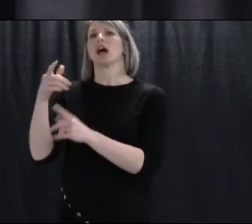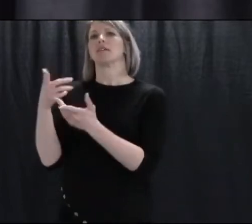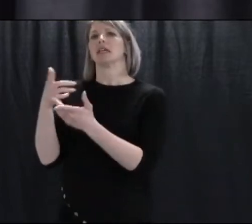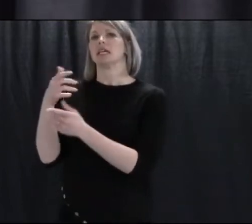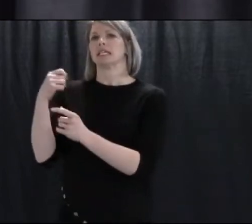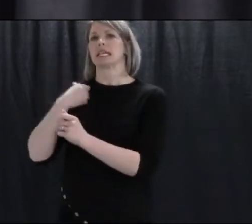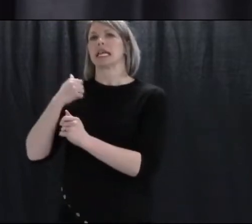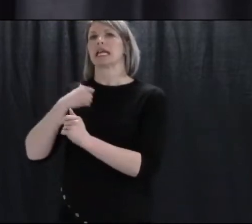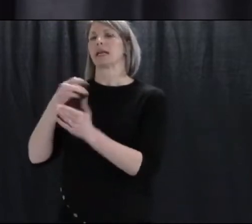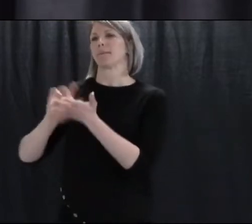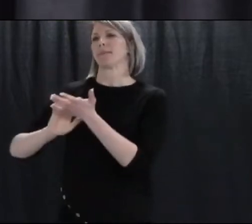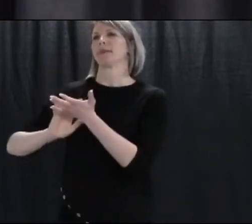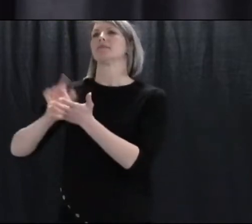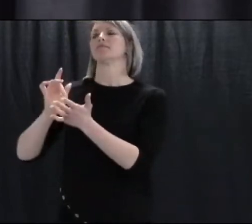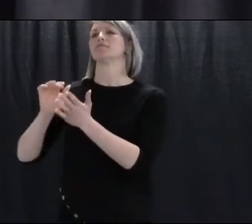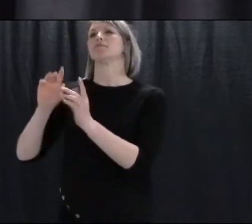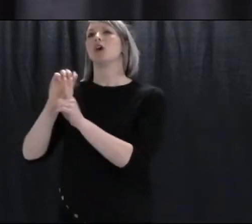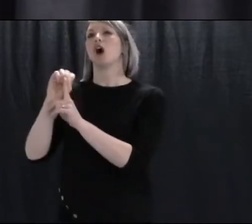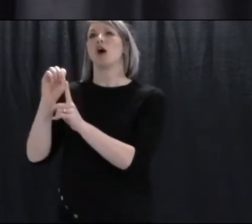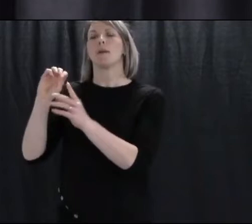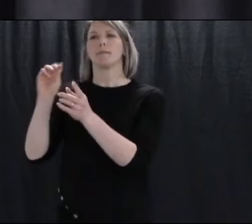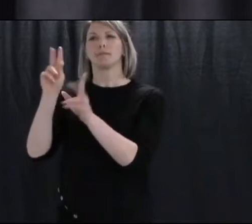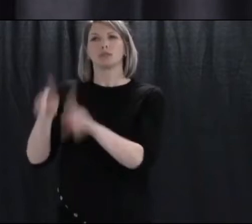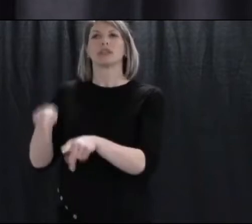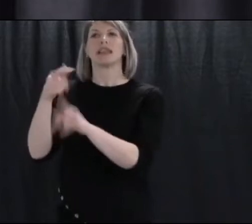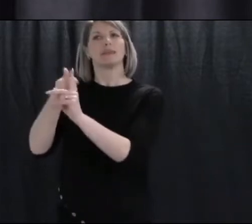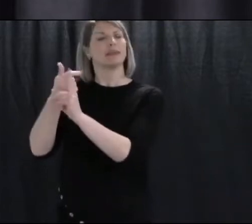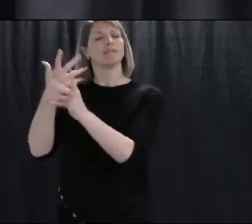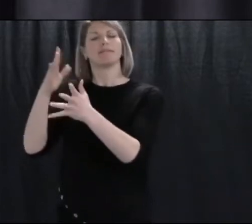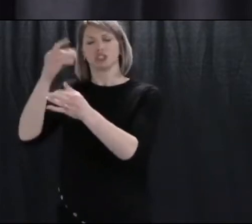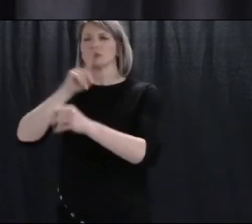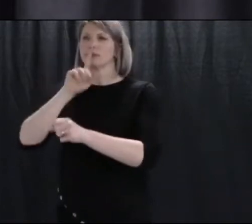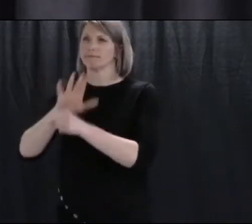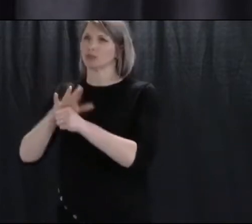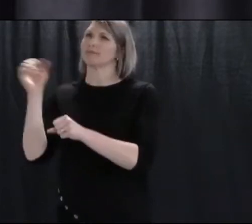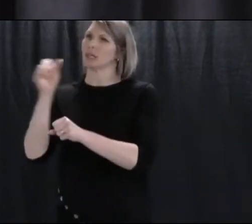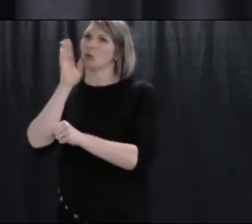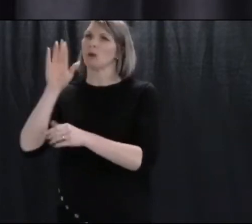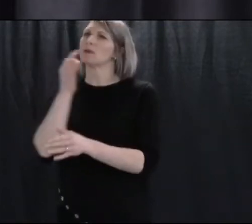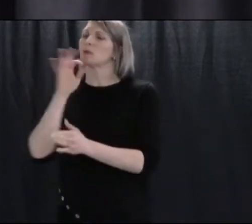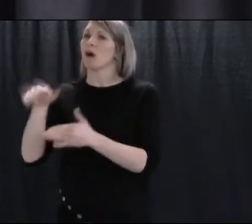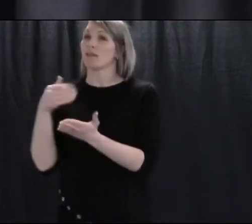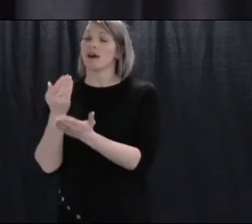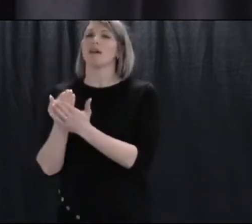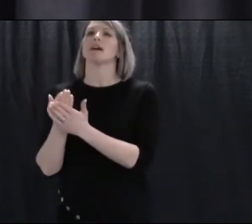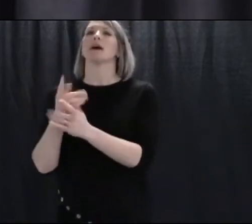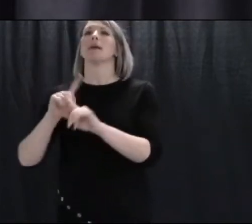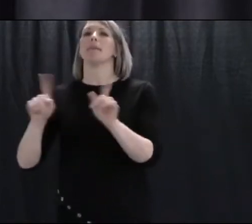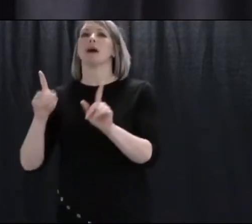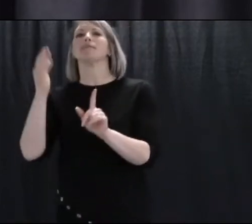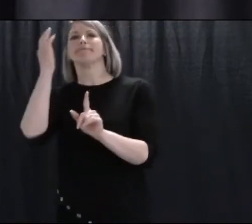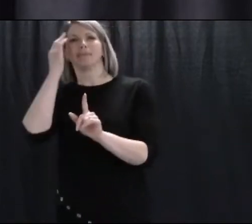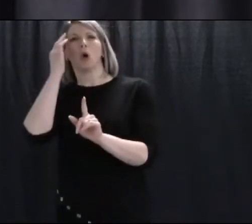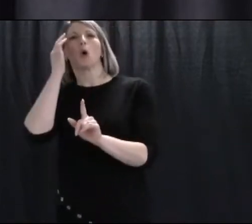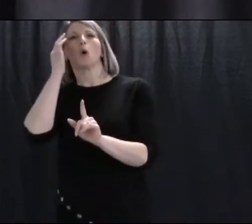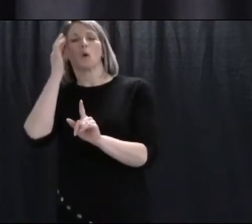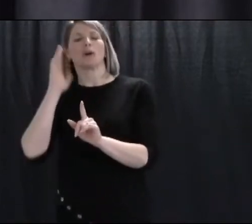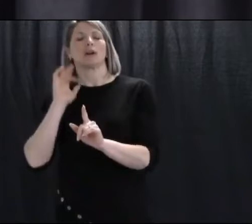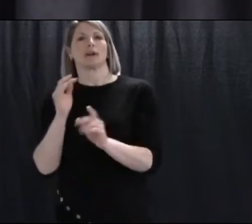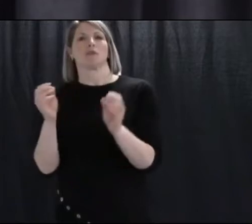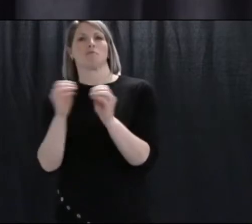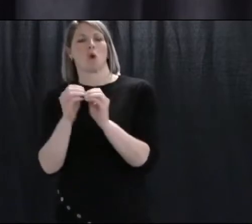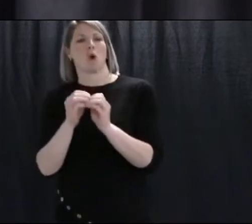found potentially now for a significant portion of the province other ways of